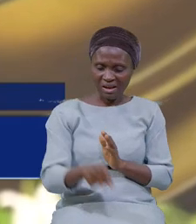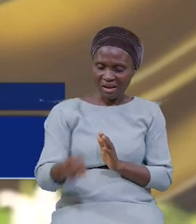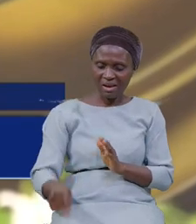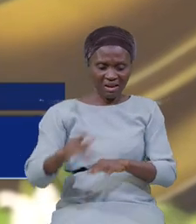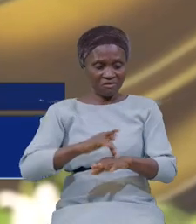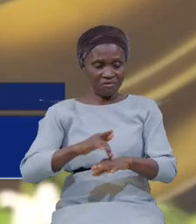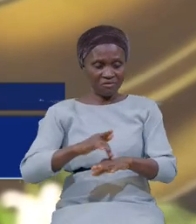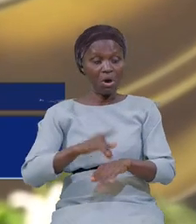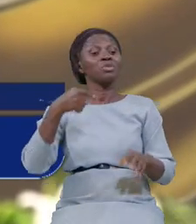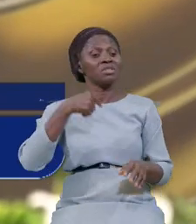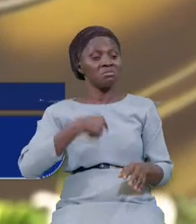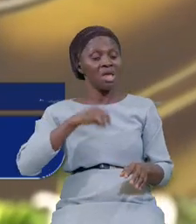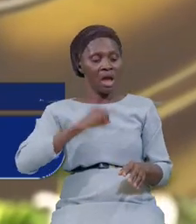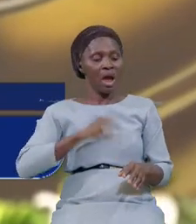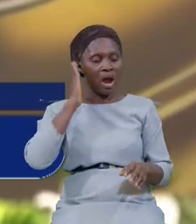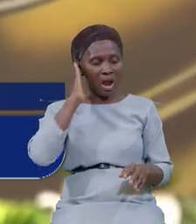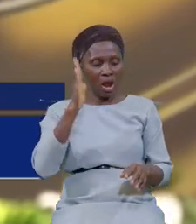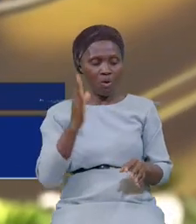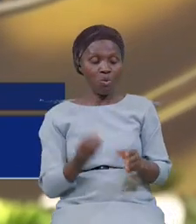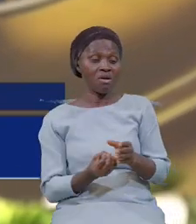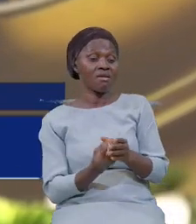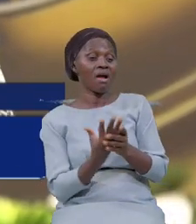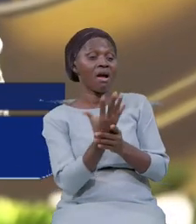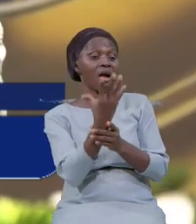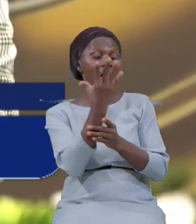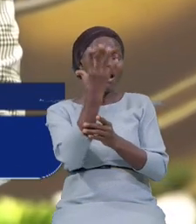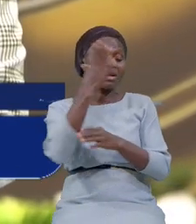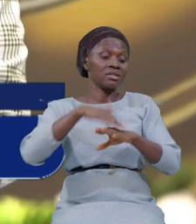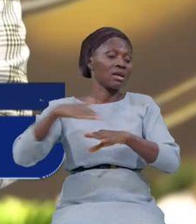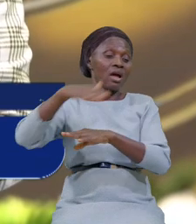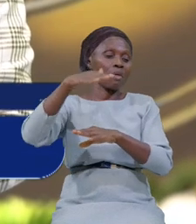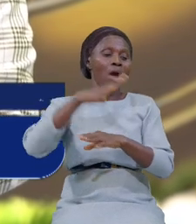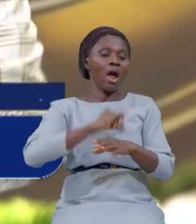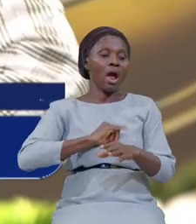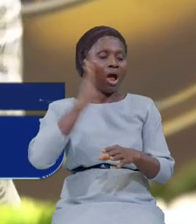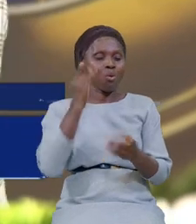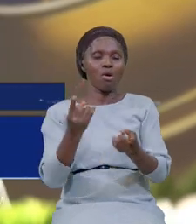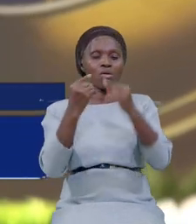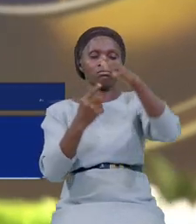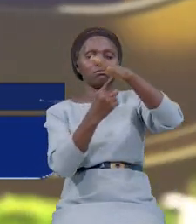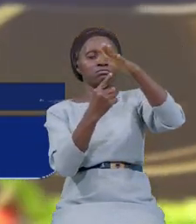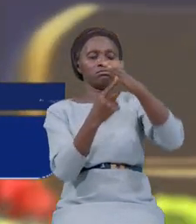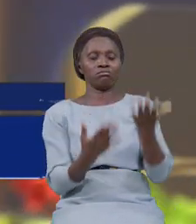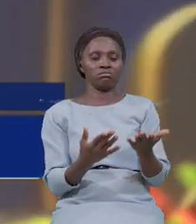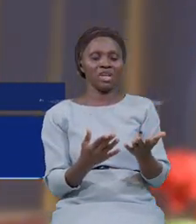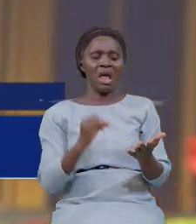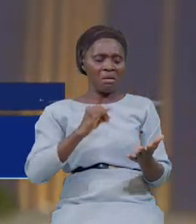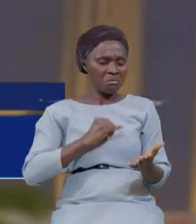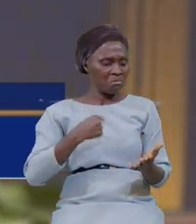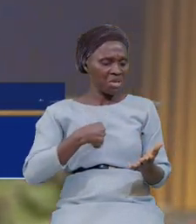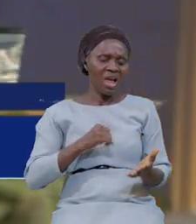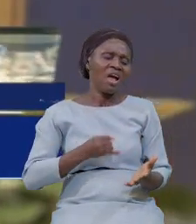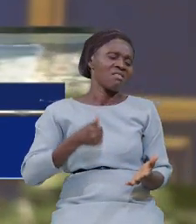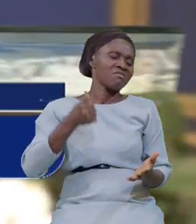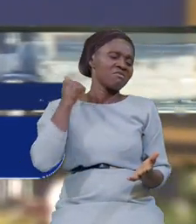going to rise beyond their boots. And I'm going to come on top. I seem to be in a